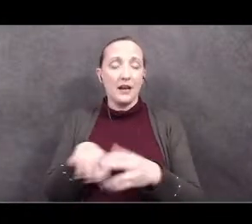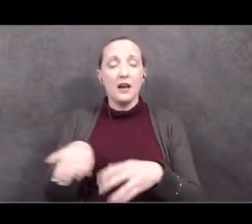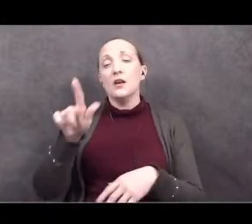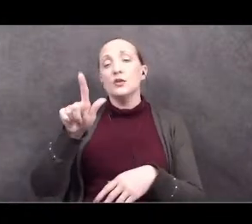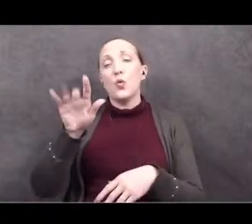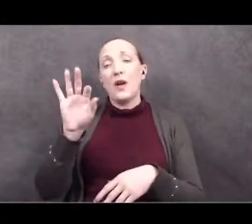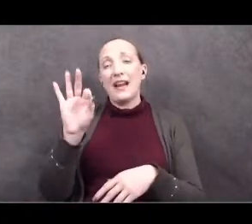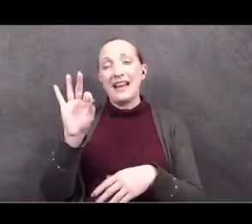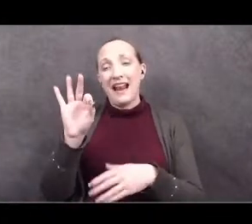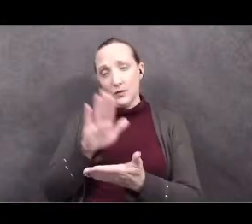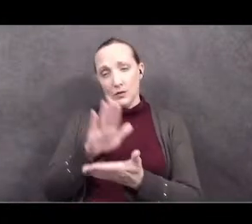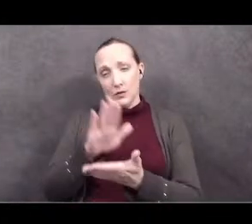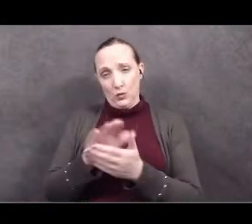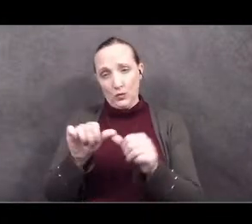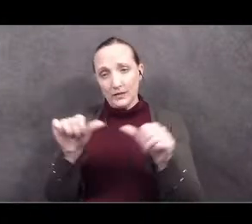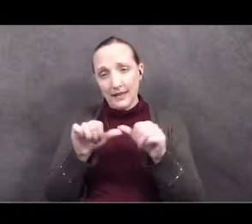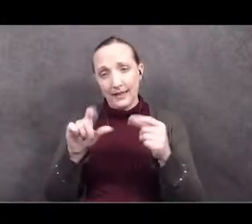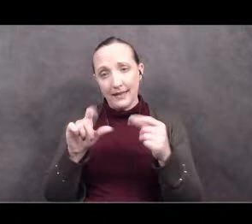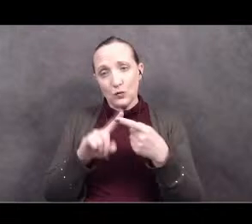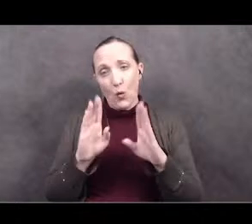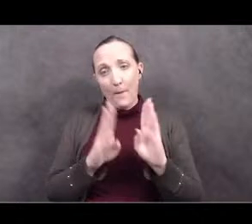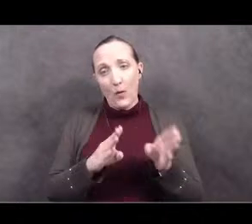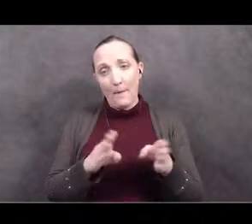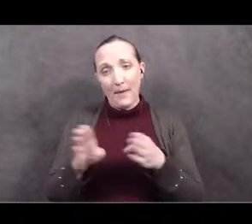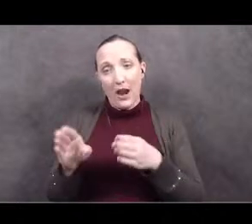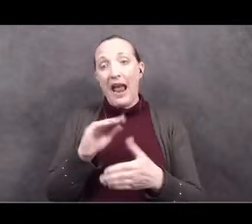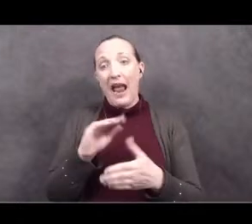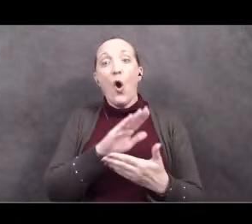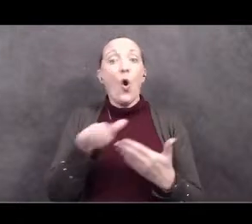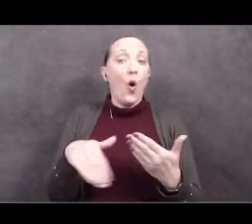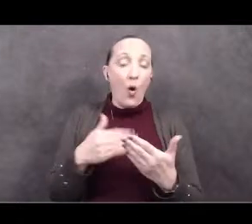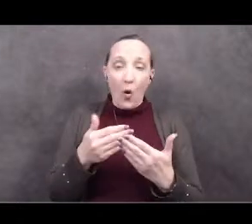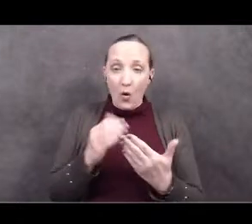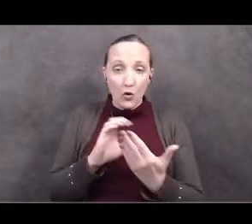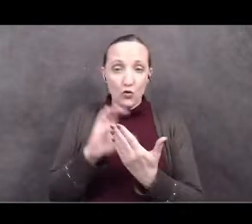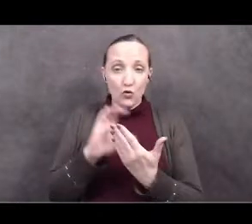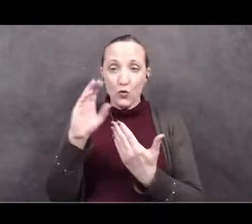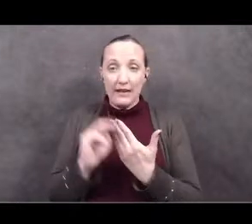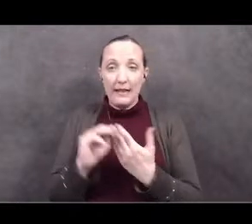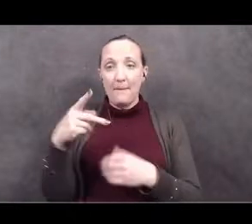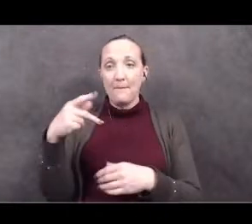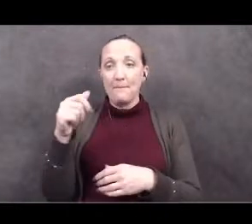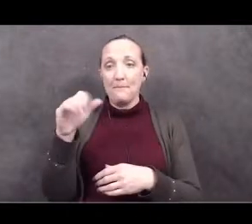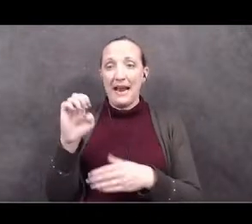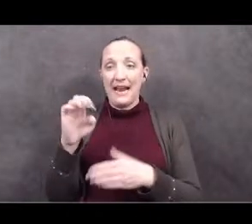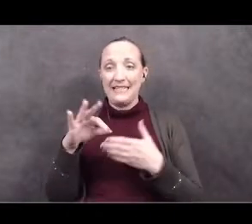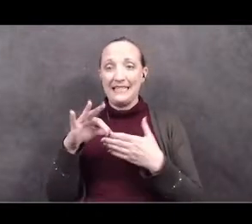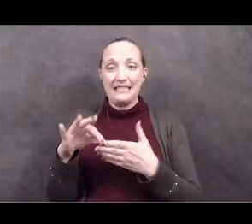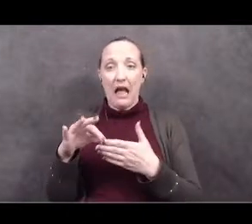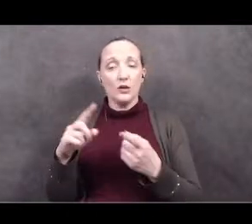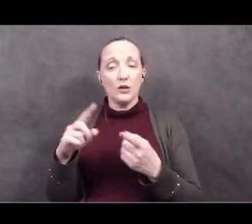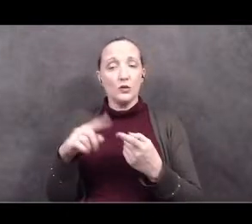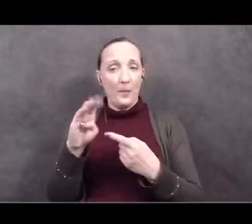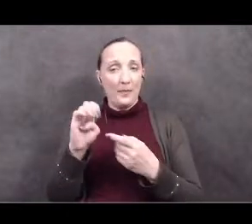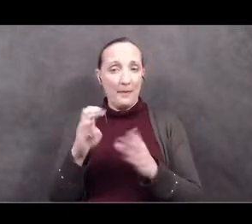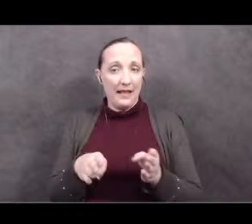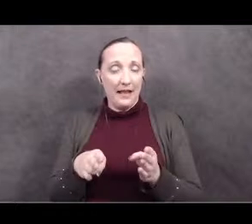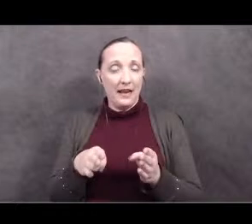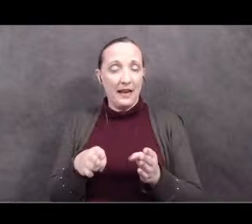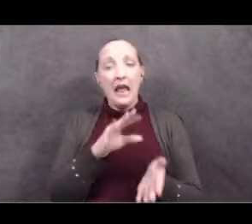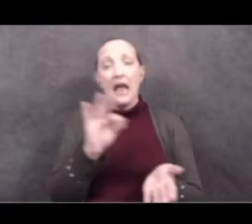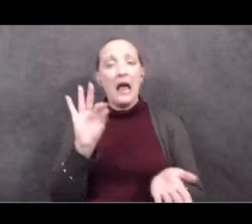be prepared and all curriculum pacing guides to be planned and just an fyy